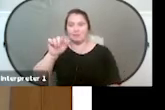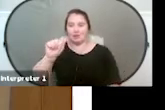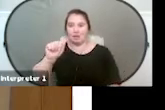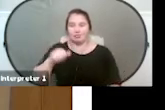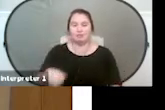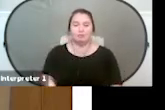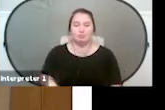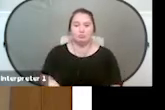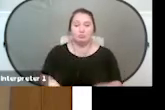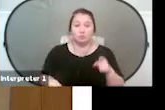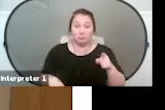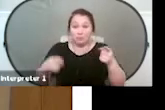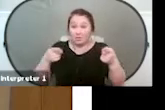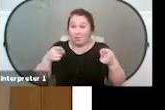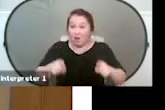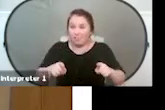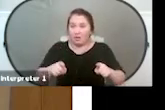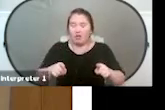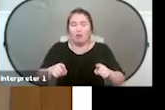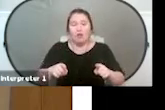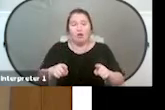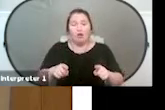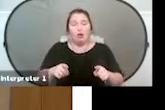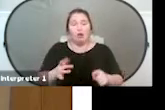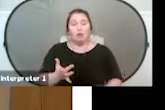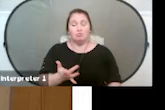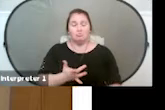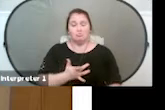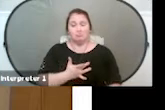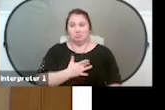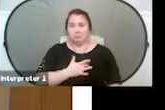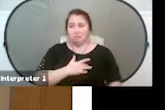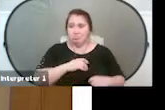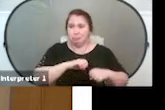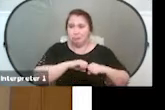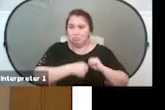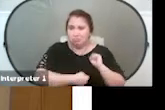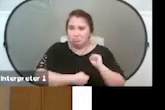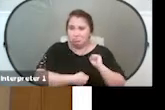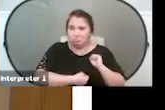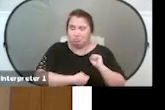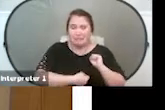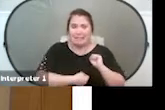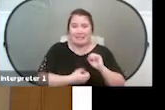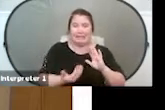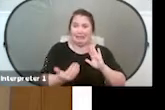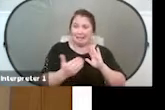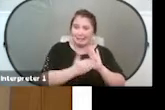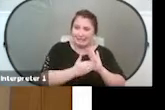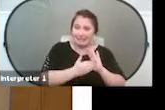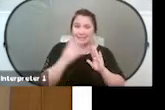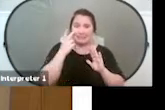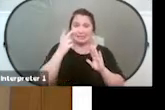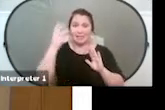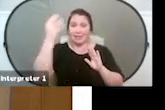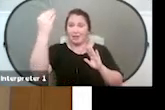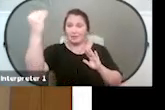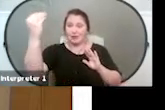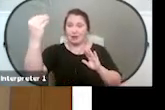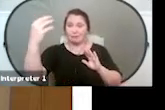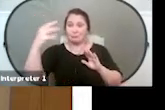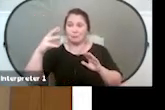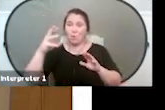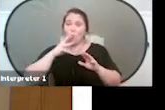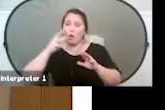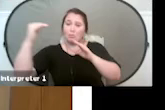So Alta Vista was really heartbreaking for us. We had, again, outside water penetration coming into the building